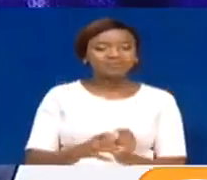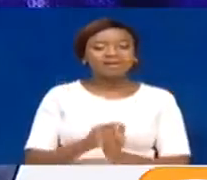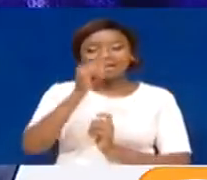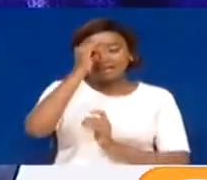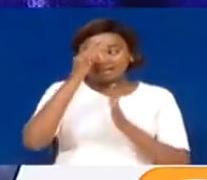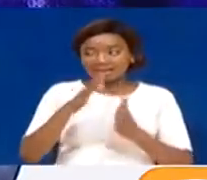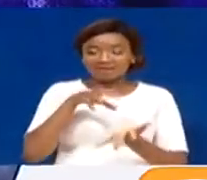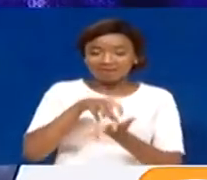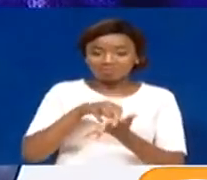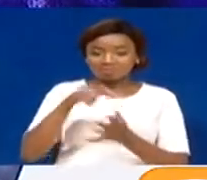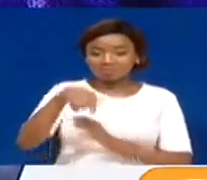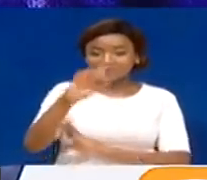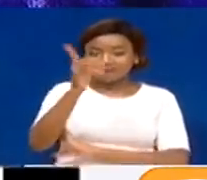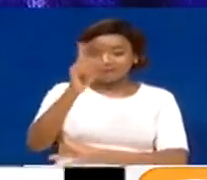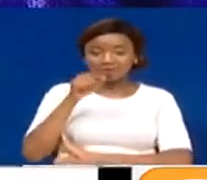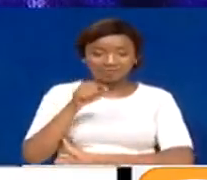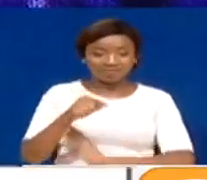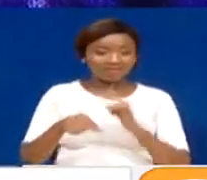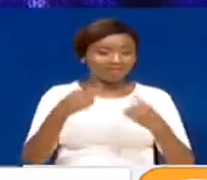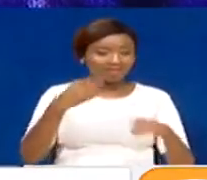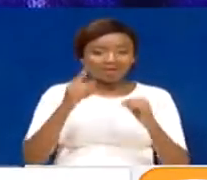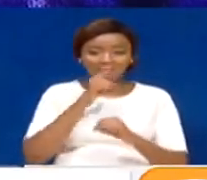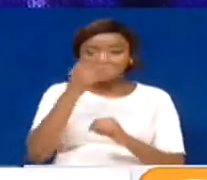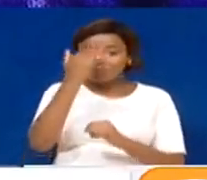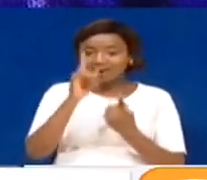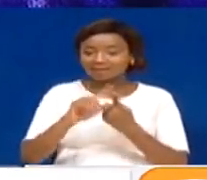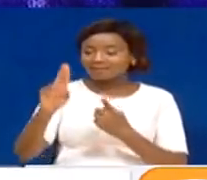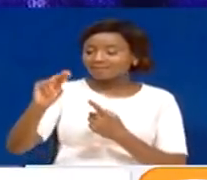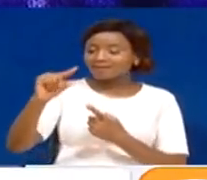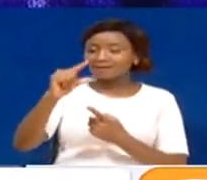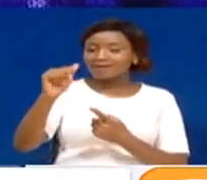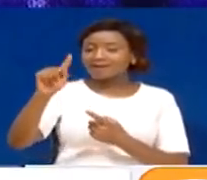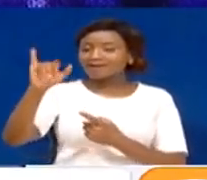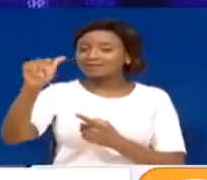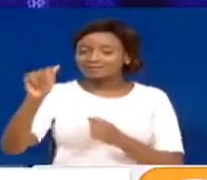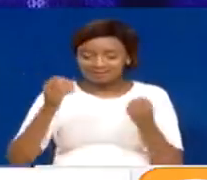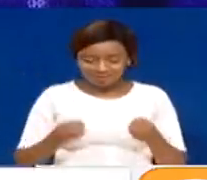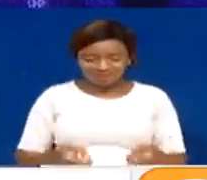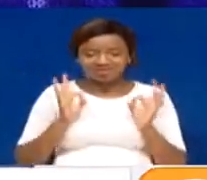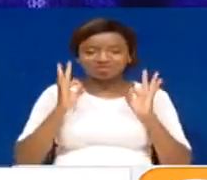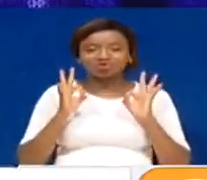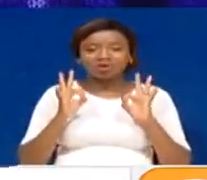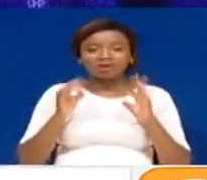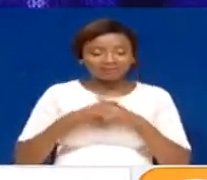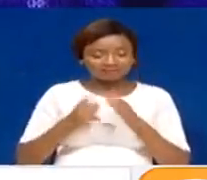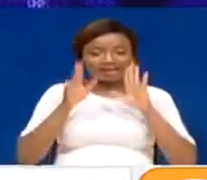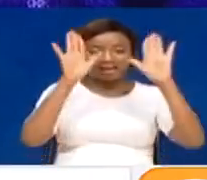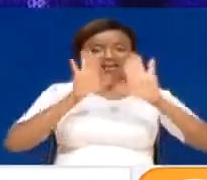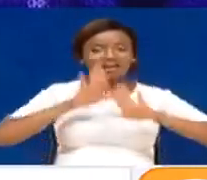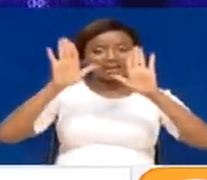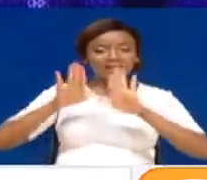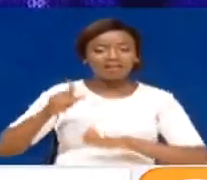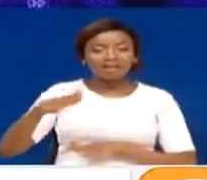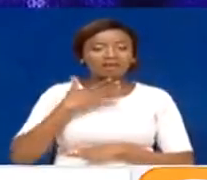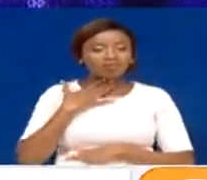The battle for Nairobi governor has intensified, with businessman Richard Ngatia launching his gubernatorial bid. Ngatia is seeking